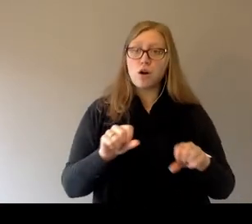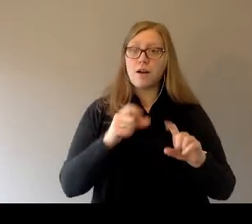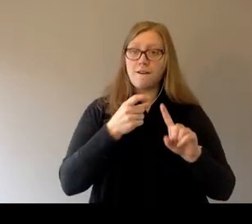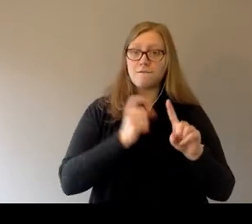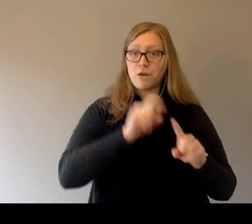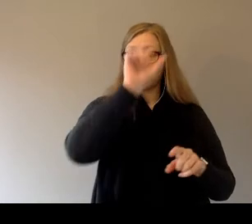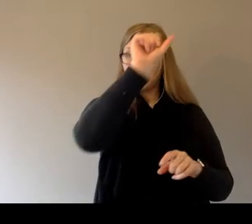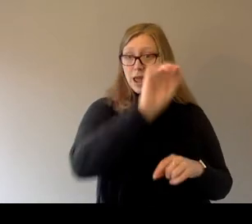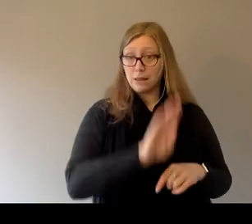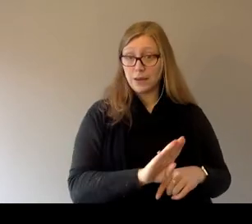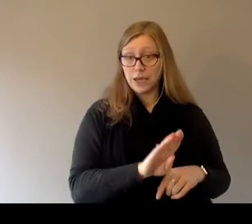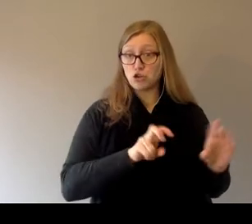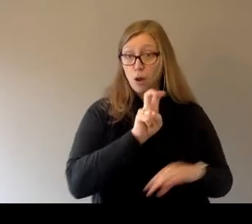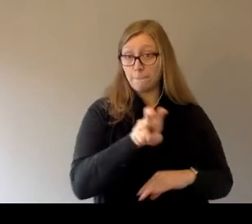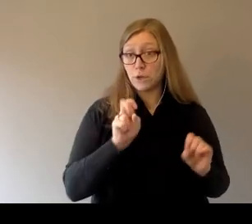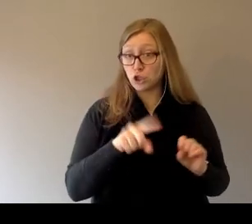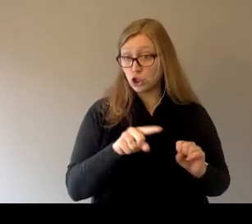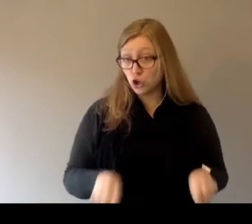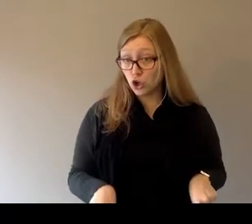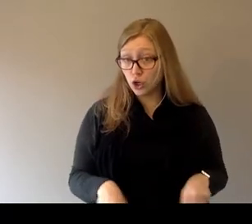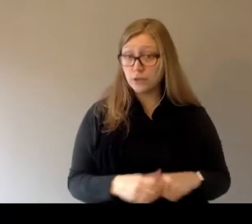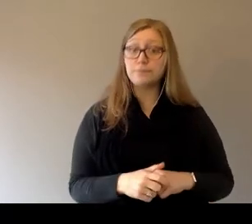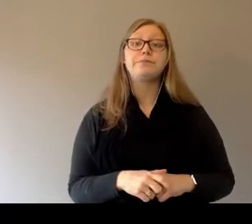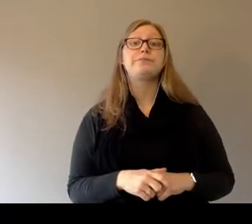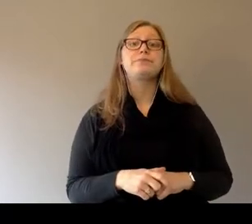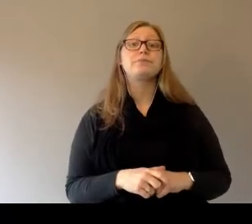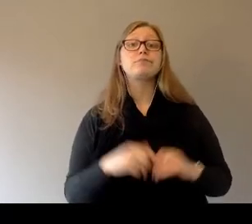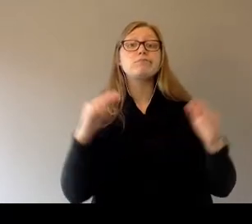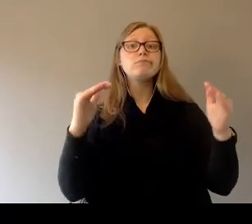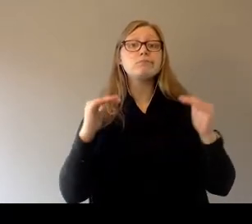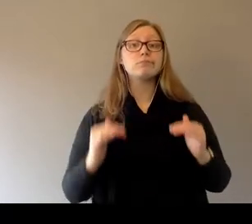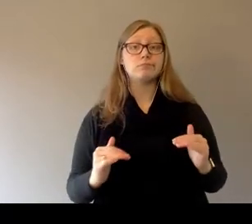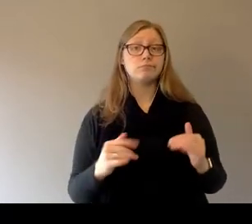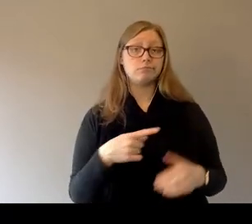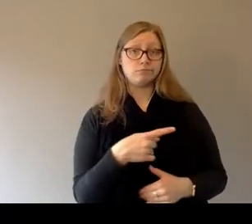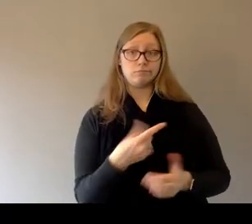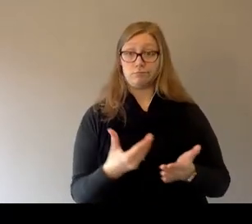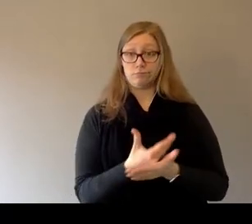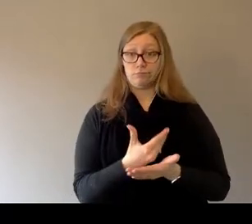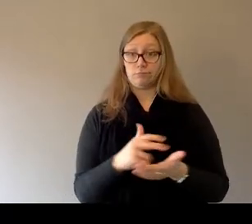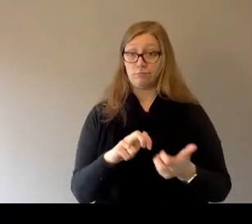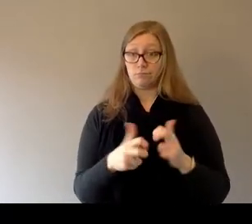Okay, so we're asked to show that angle